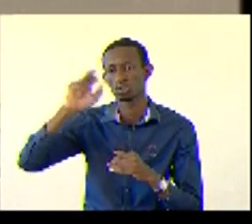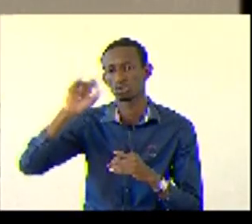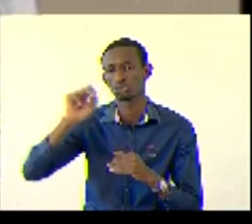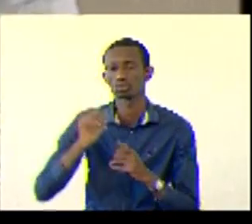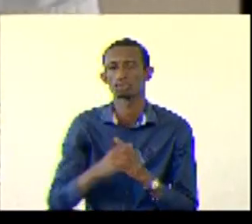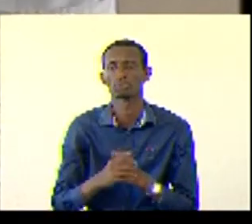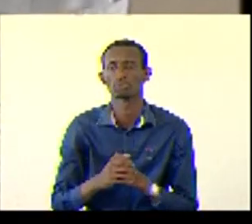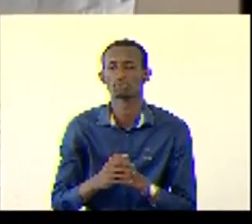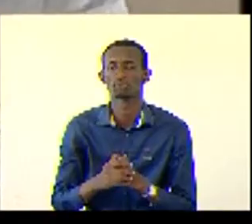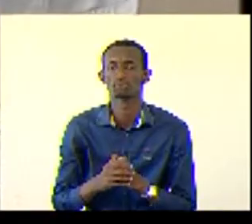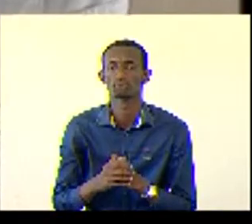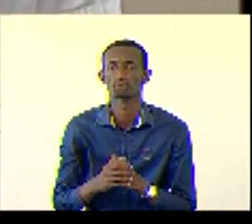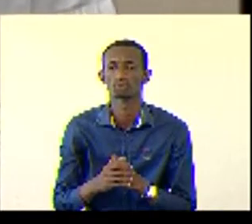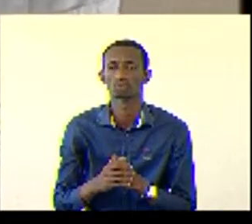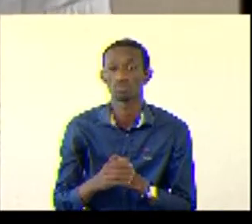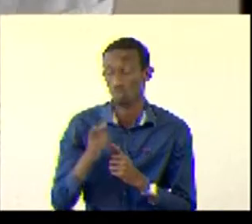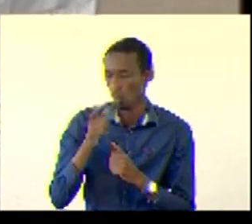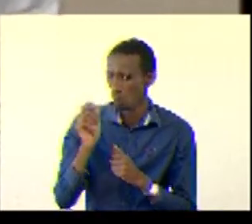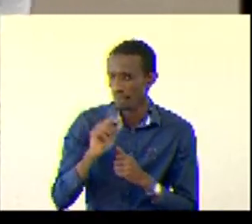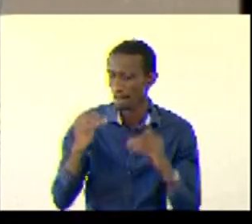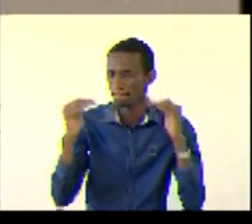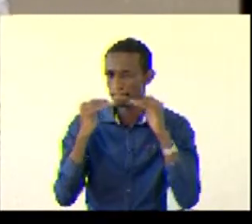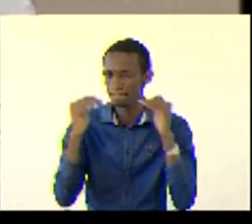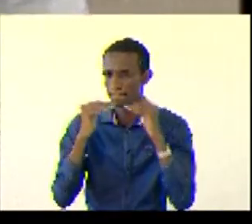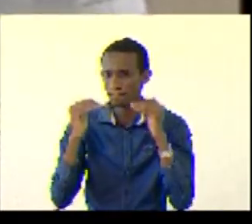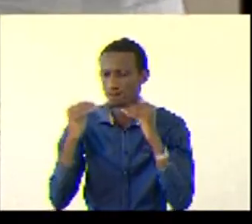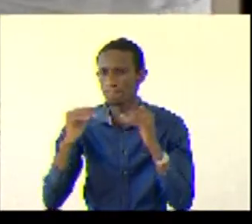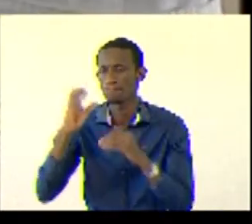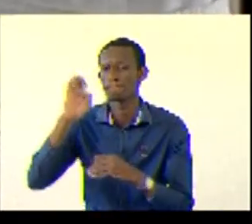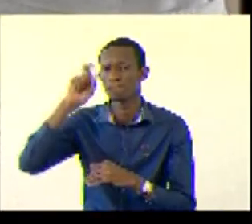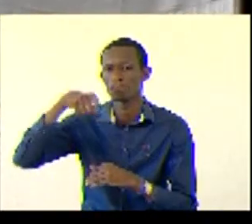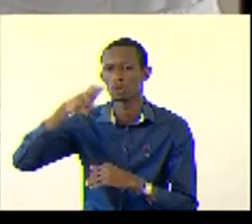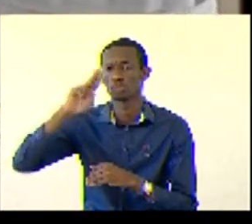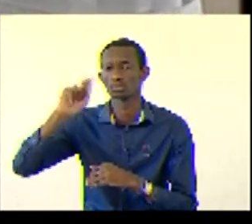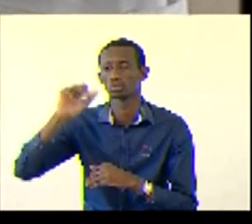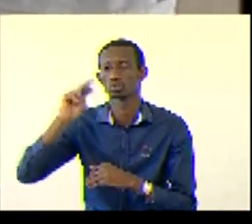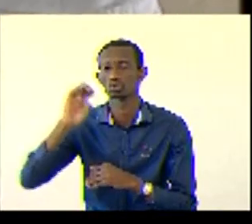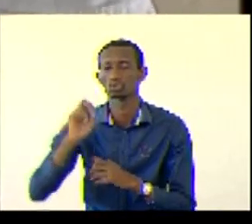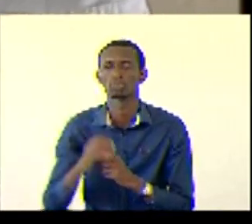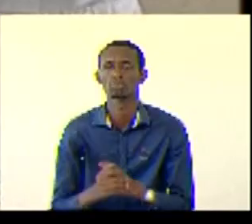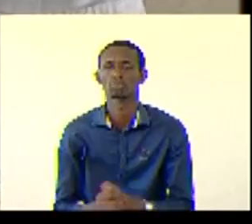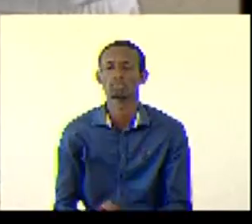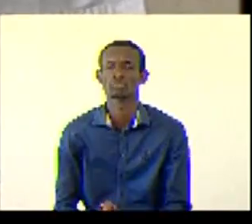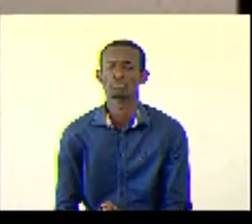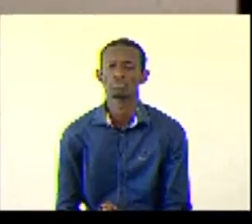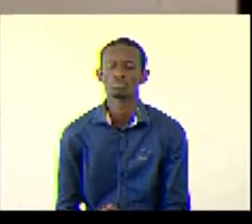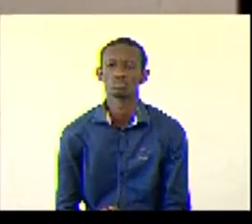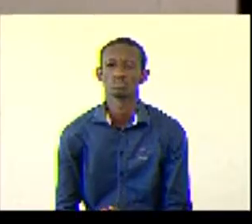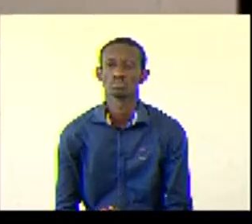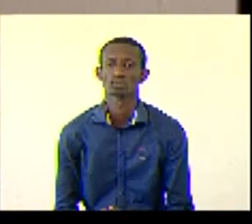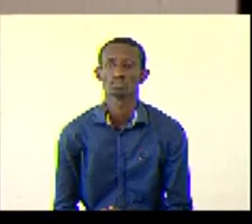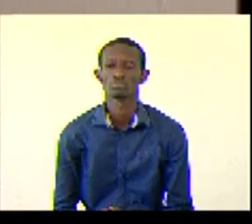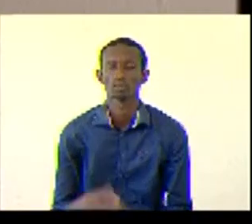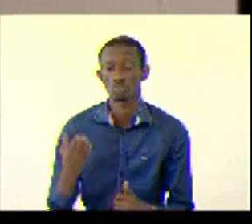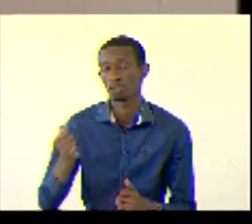balanced. This time we'll have copper 2 oxide. That is the only difference that we have. Oxygen. This